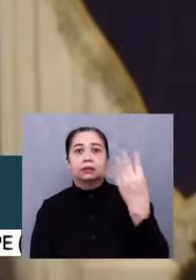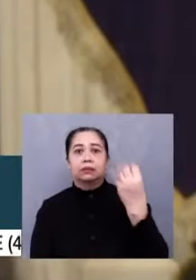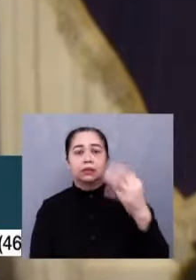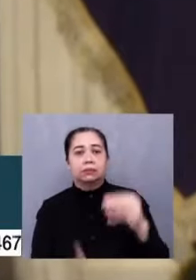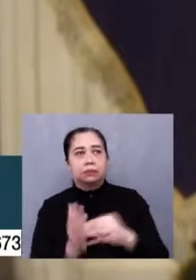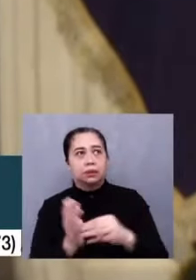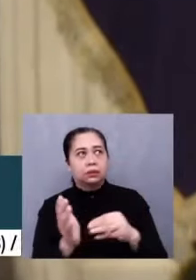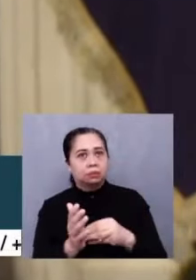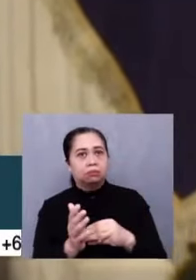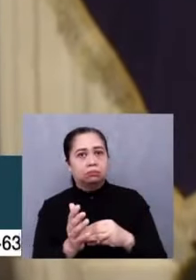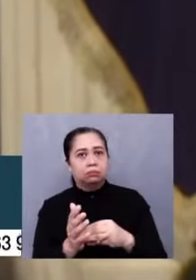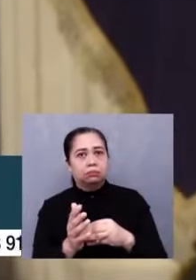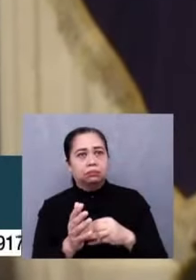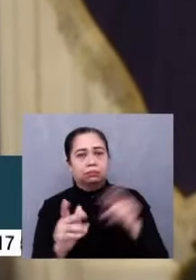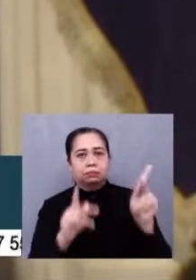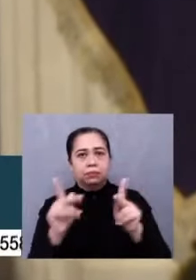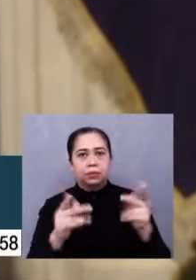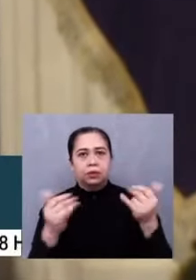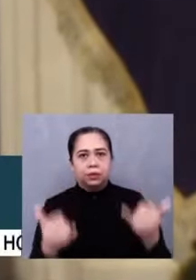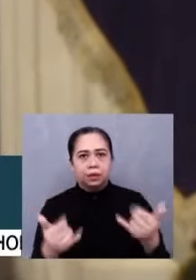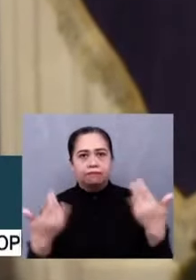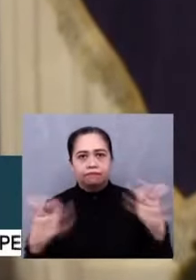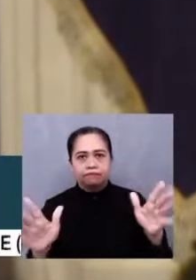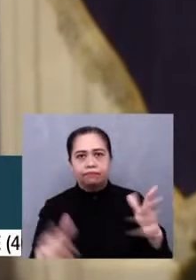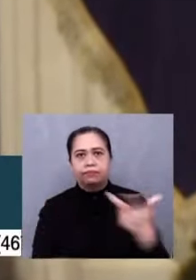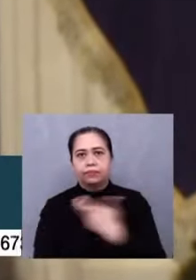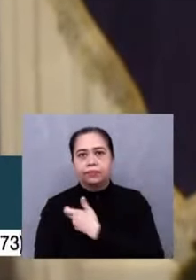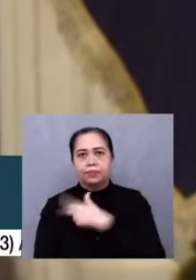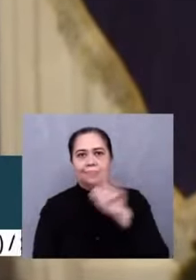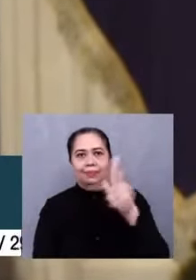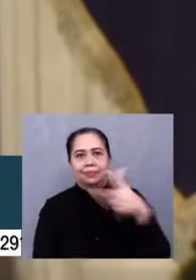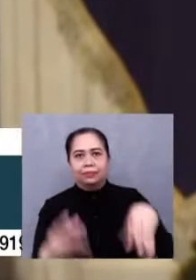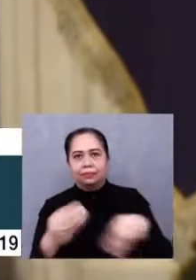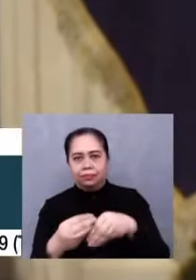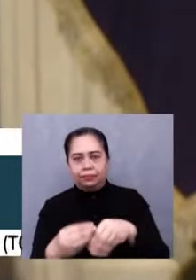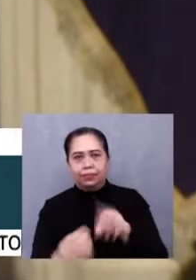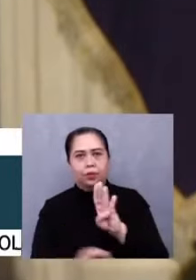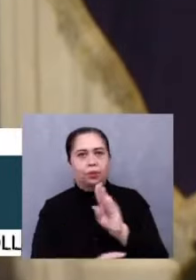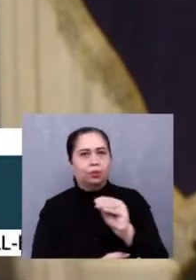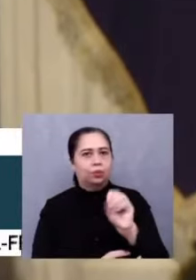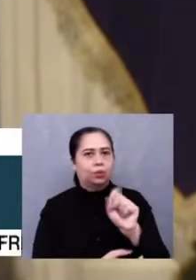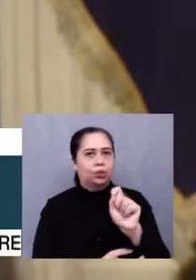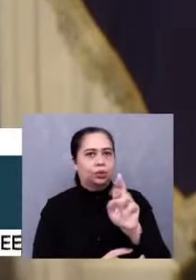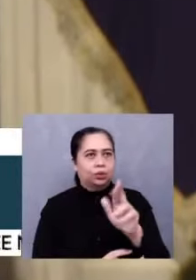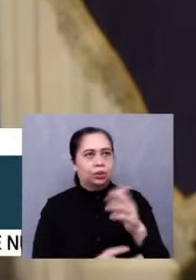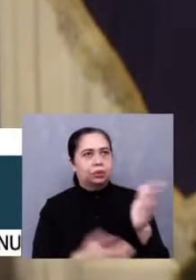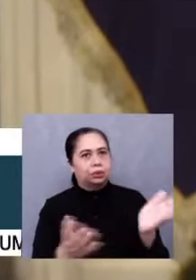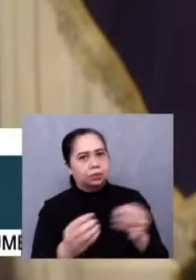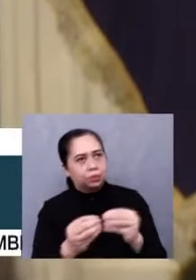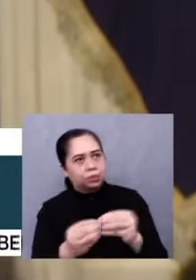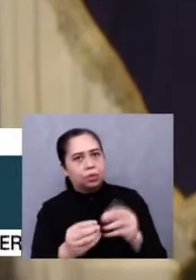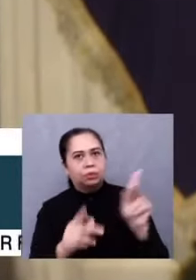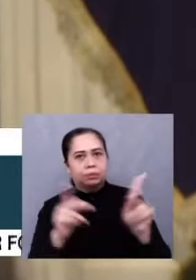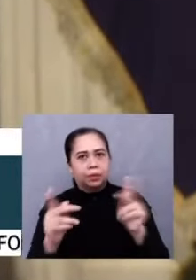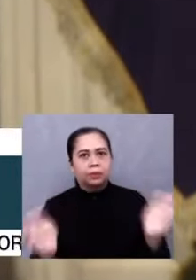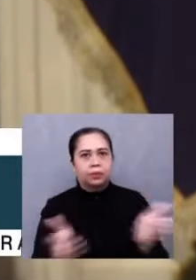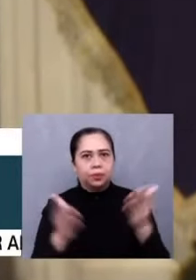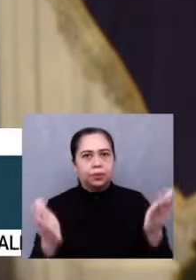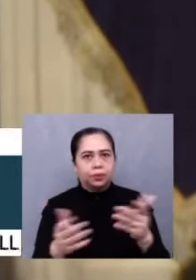50 million people now have gotten their booster shots. And we're getting people their booster shots at a record